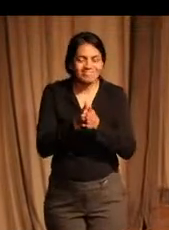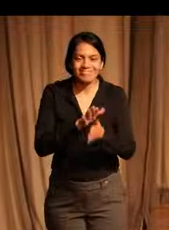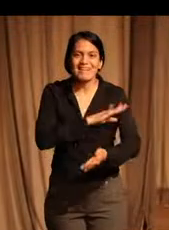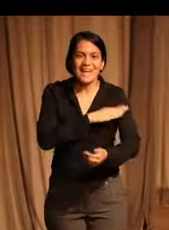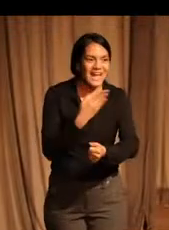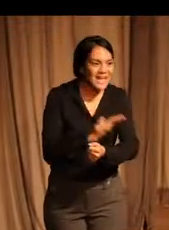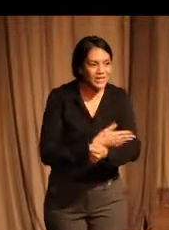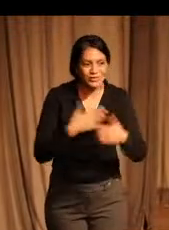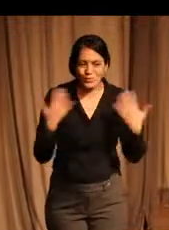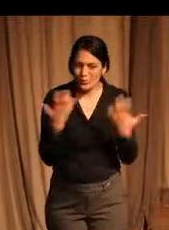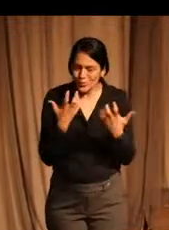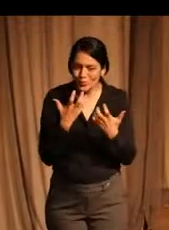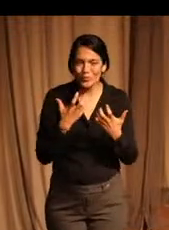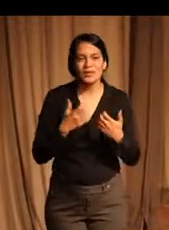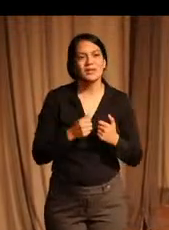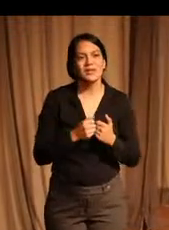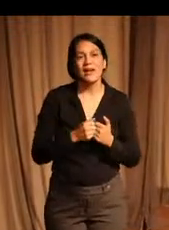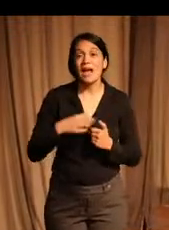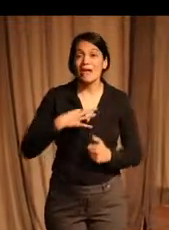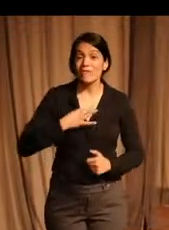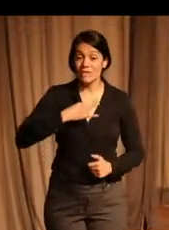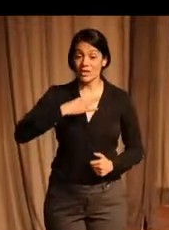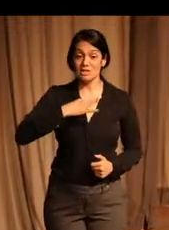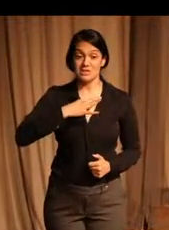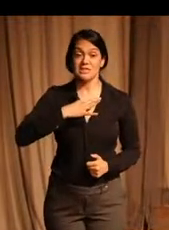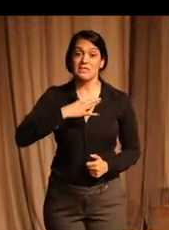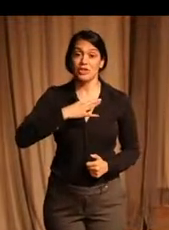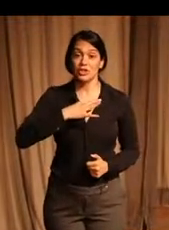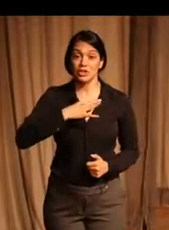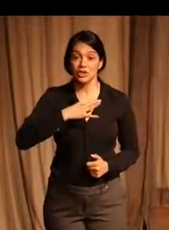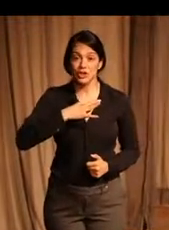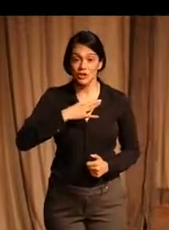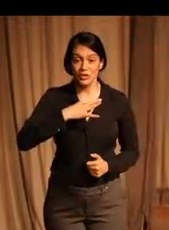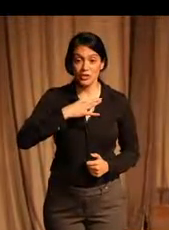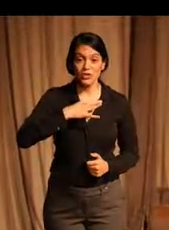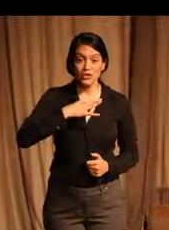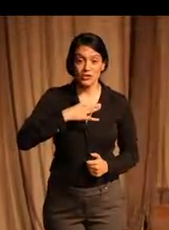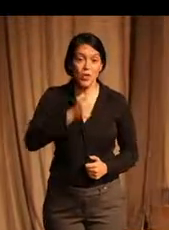volunteer of Carlos Moore, who made that